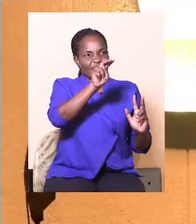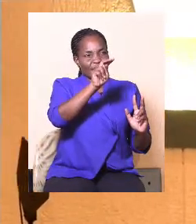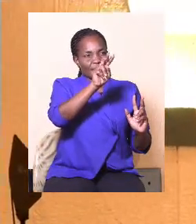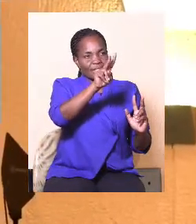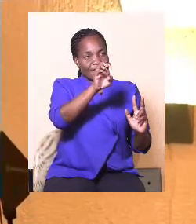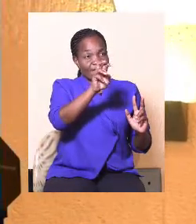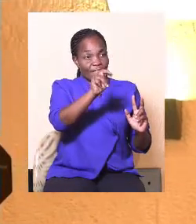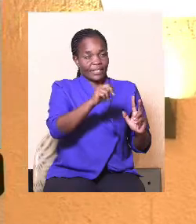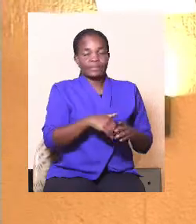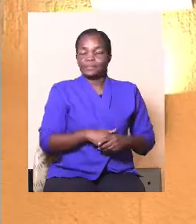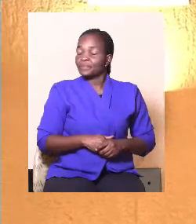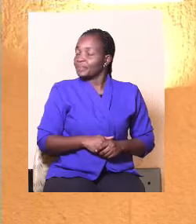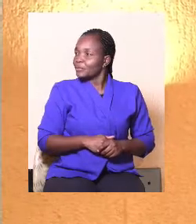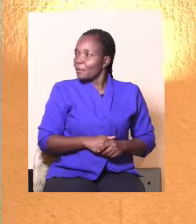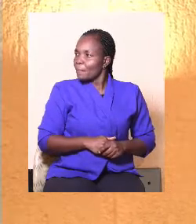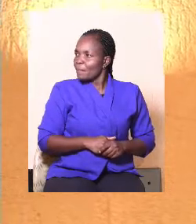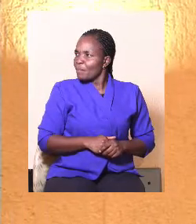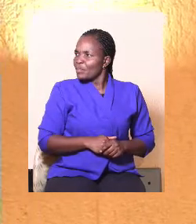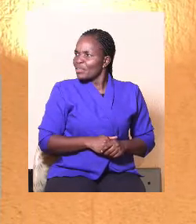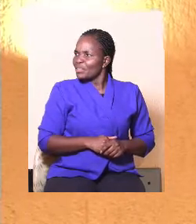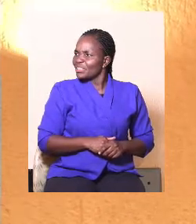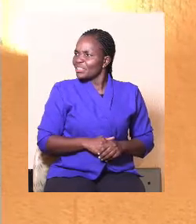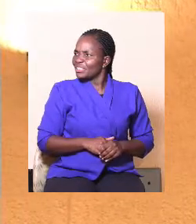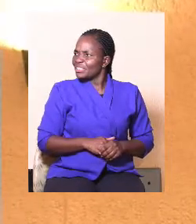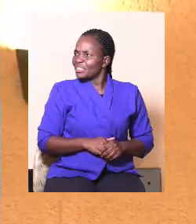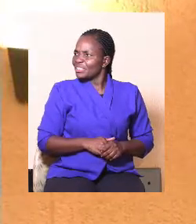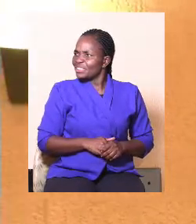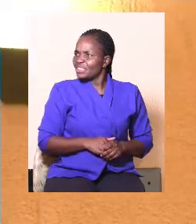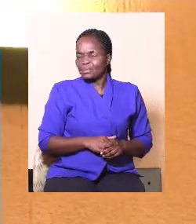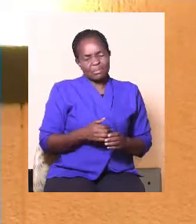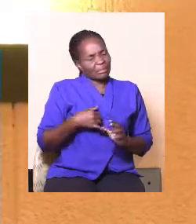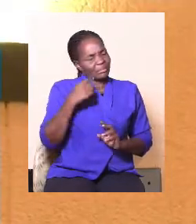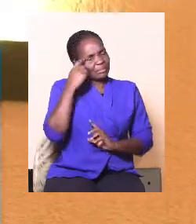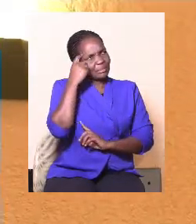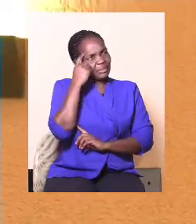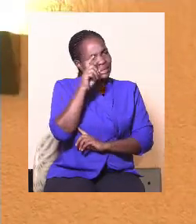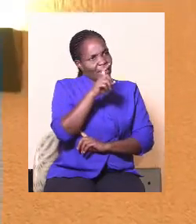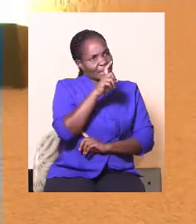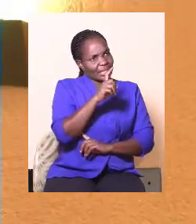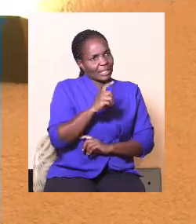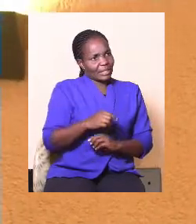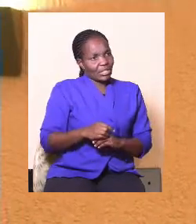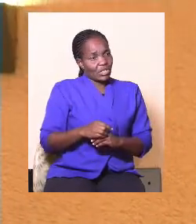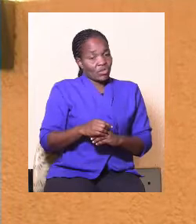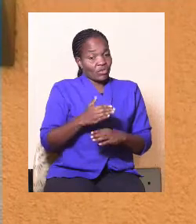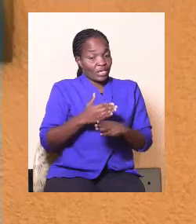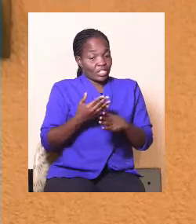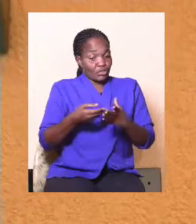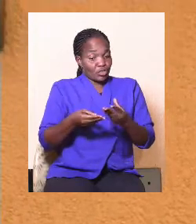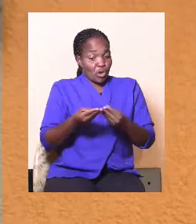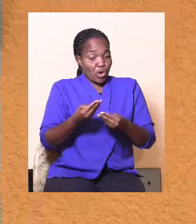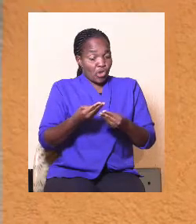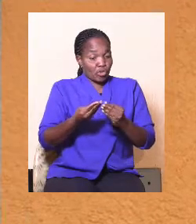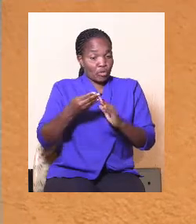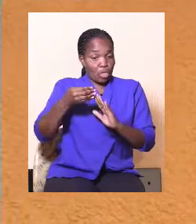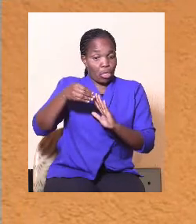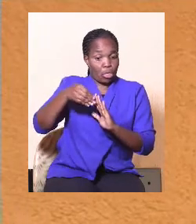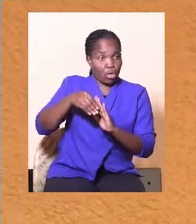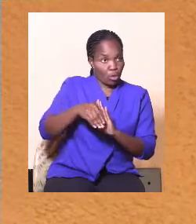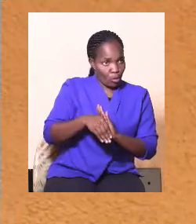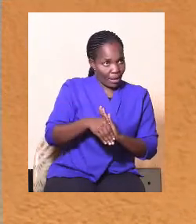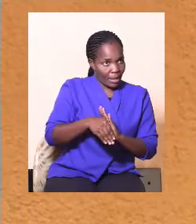magazine. I just want to find out, should the economic activity paralysis continue, do we have the financial means